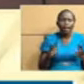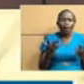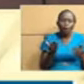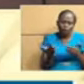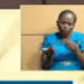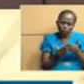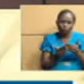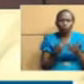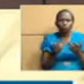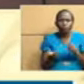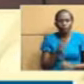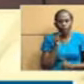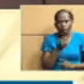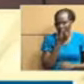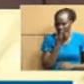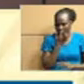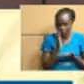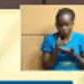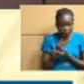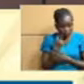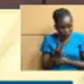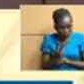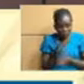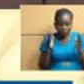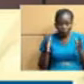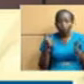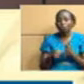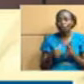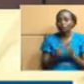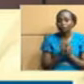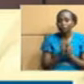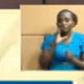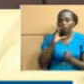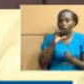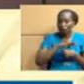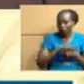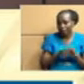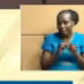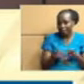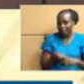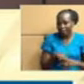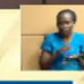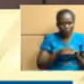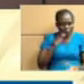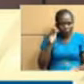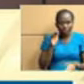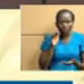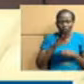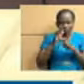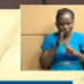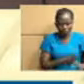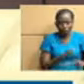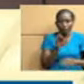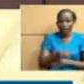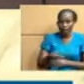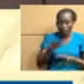that? Even if we got there, you realize a bigger problem with this COVID-19. Yes. The most vulnerable area for